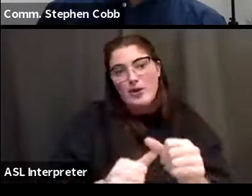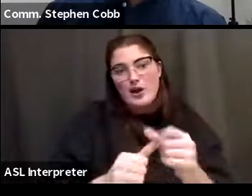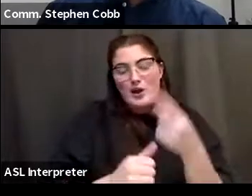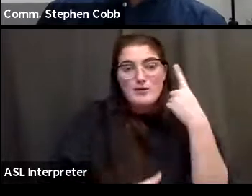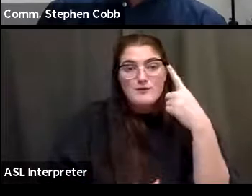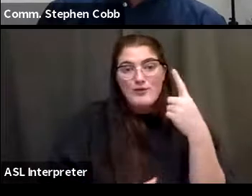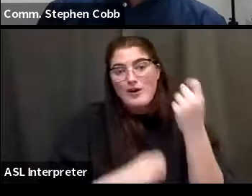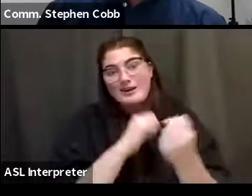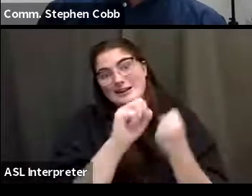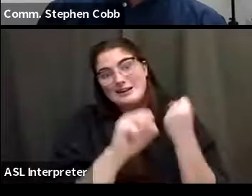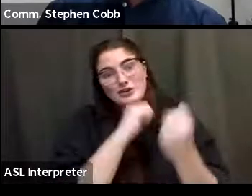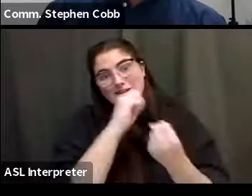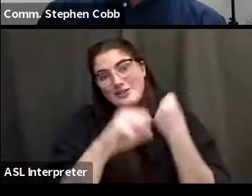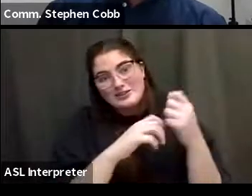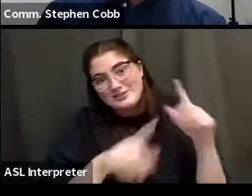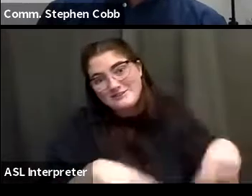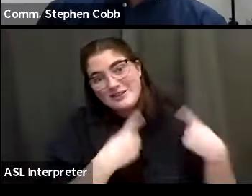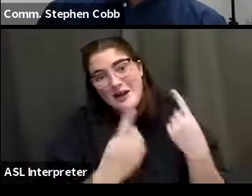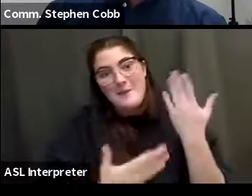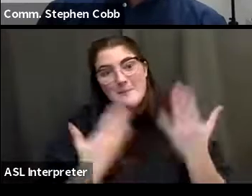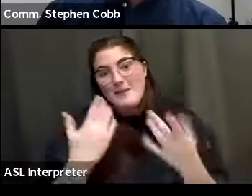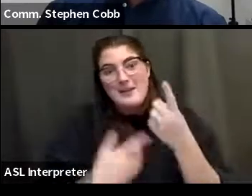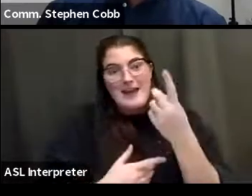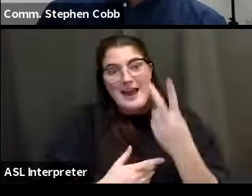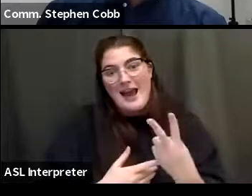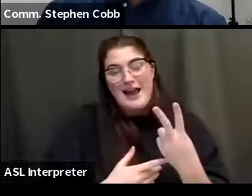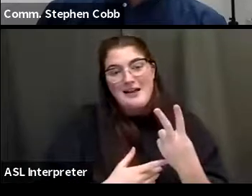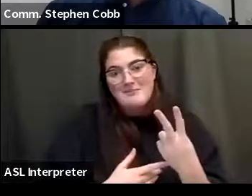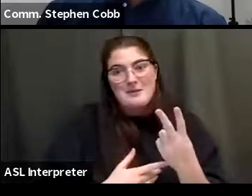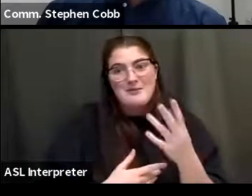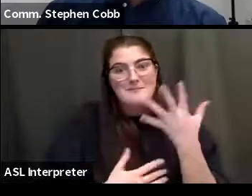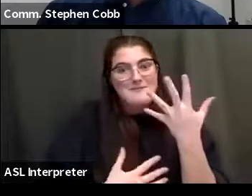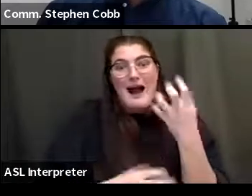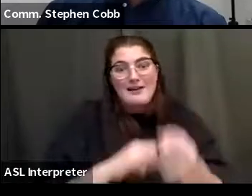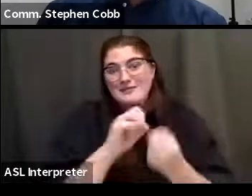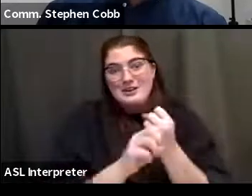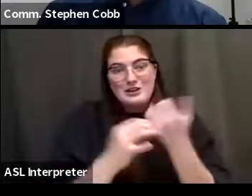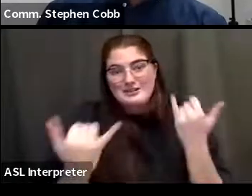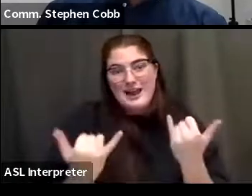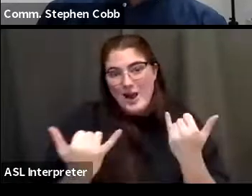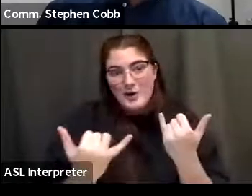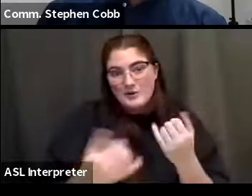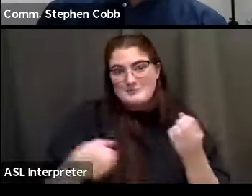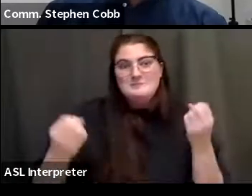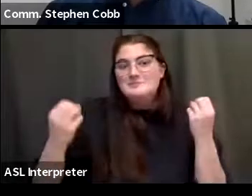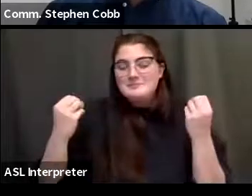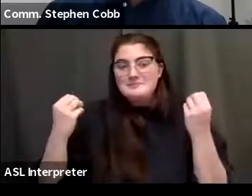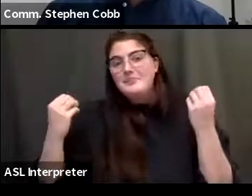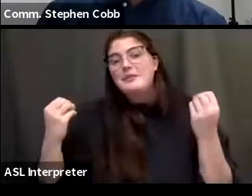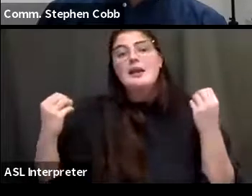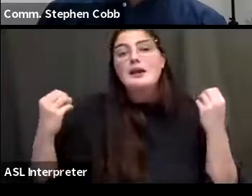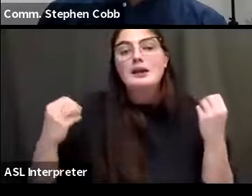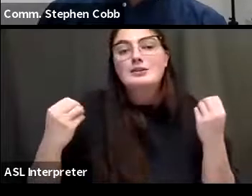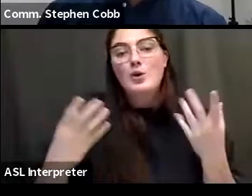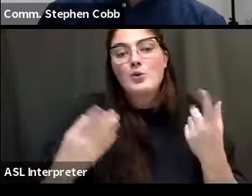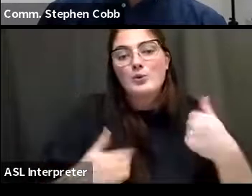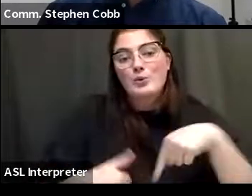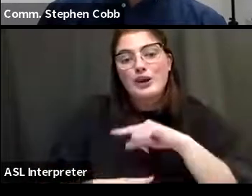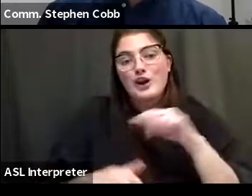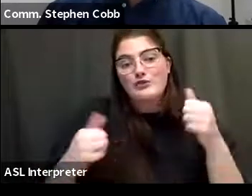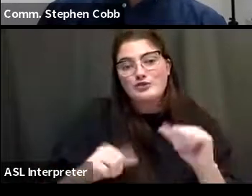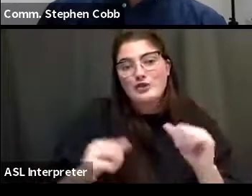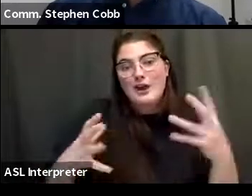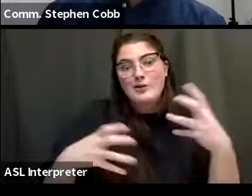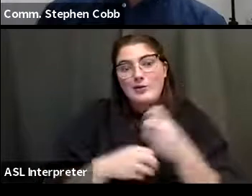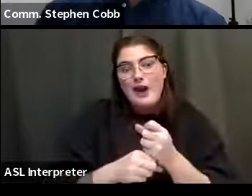for years and years now, maybe half a decade. And so we are trying to wrap up some of the cases associated